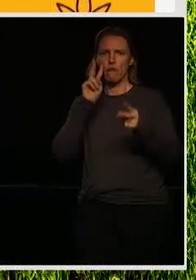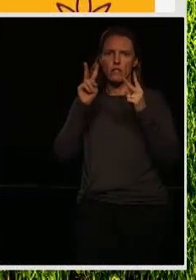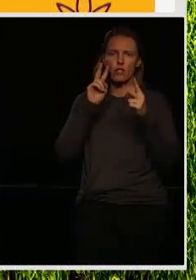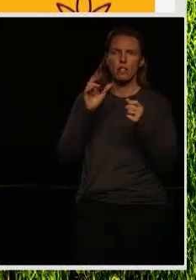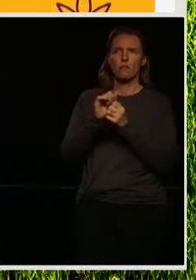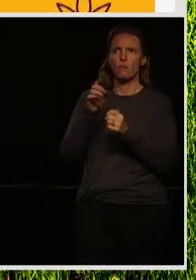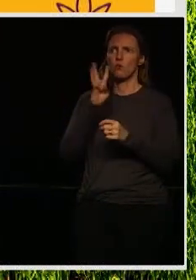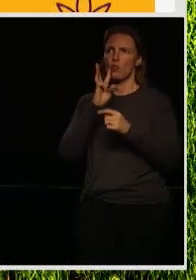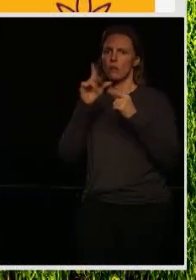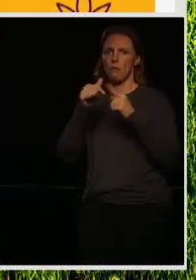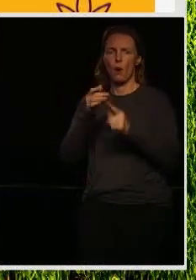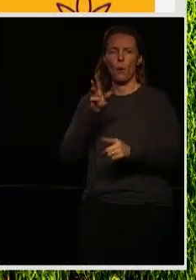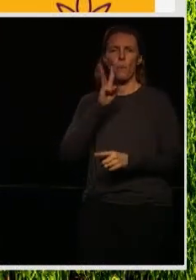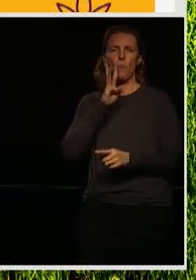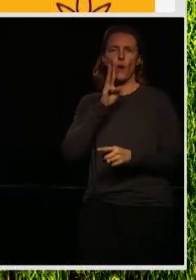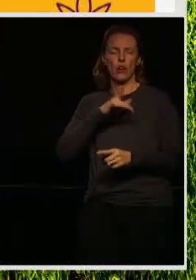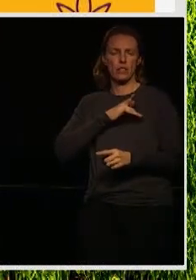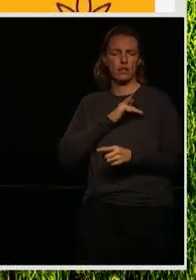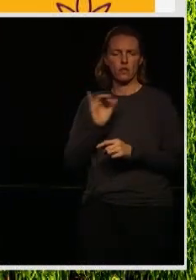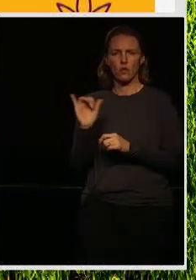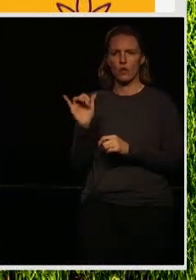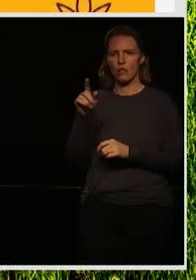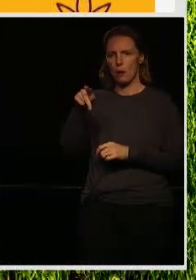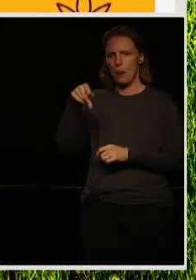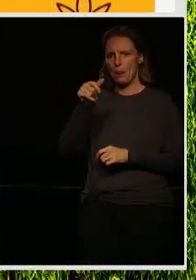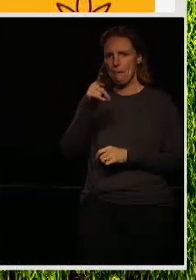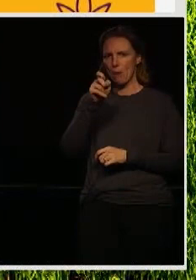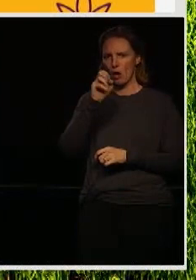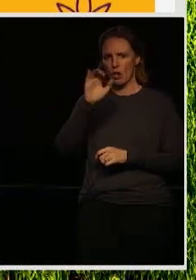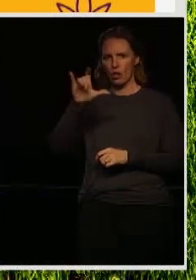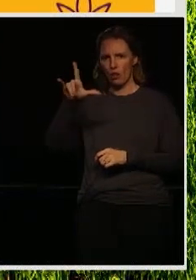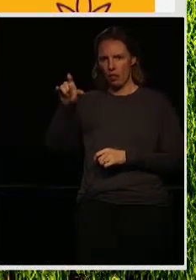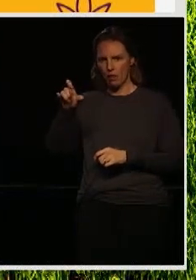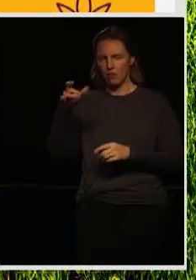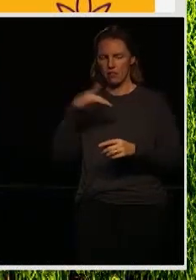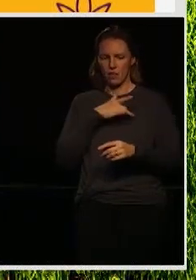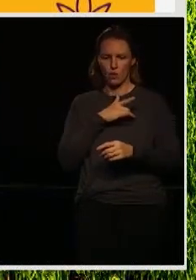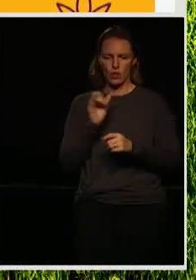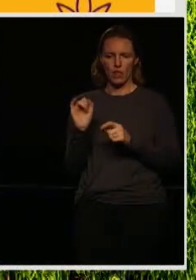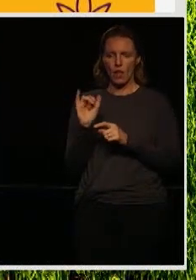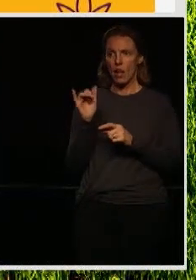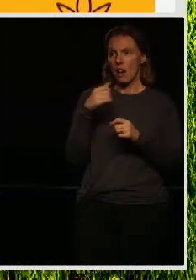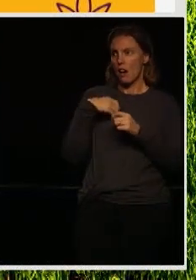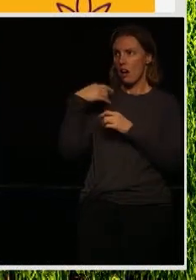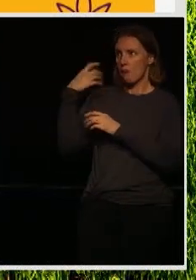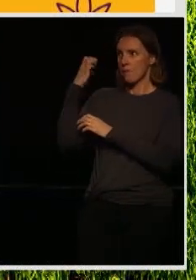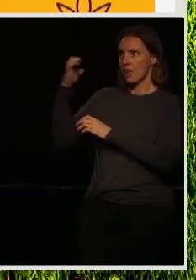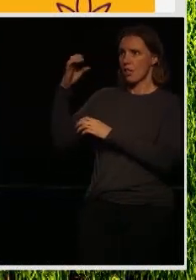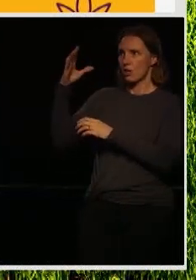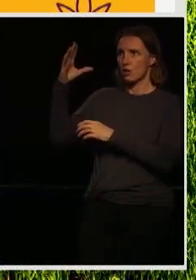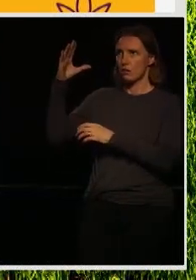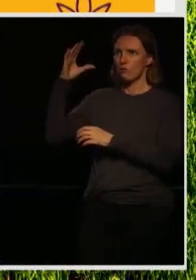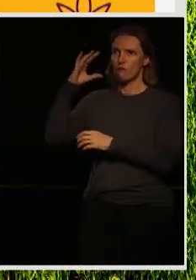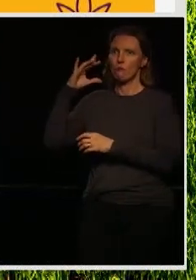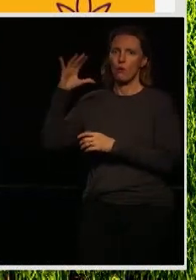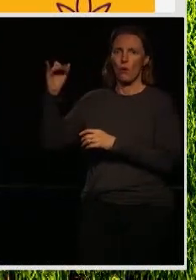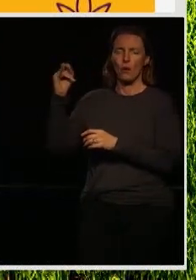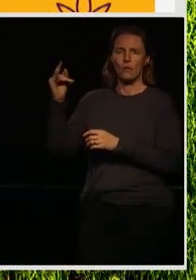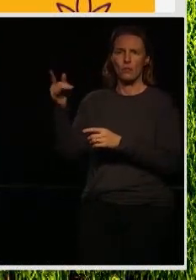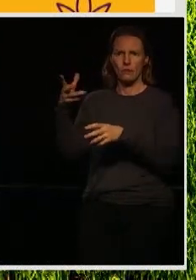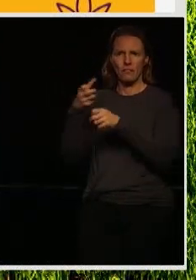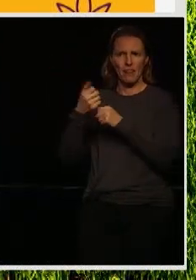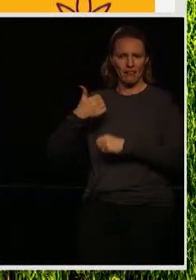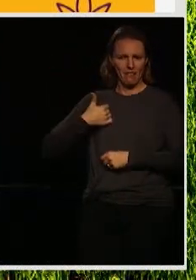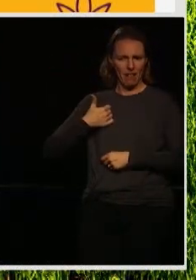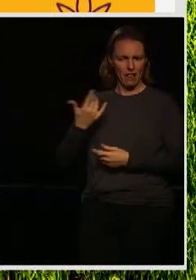flow sensors as well as particle sensors. Even on the East Coast, you get Canadian fires here, I hear. So, and I